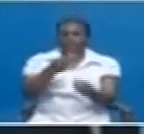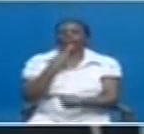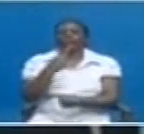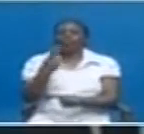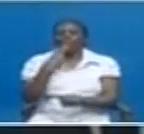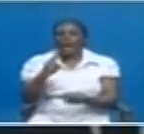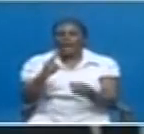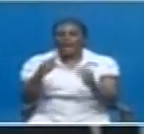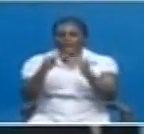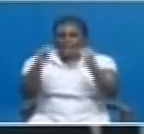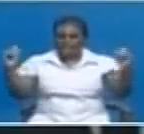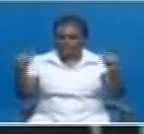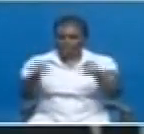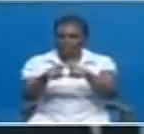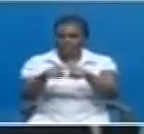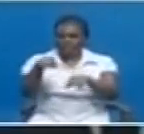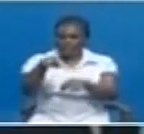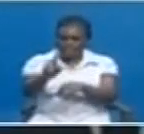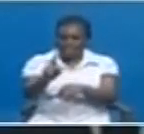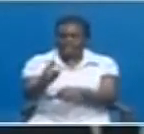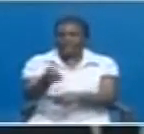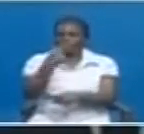same kit to ensure that they don't